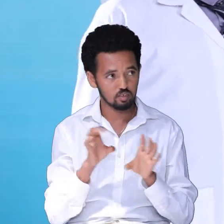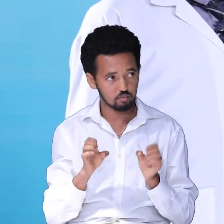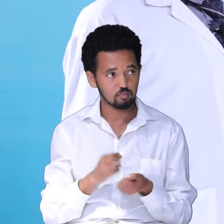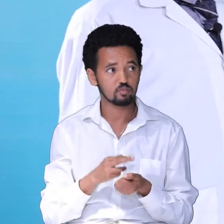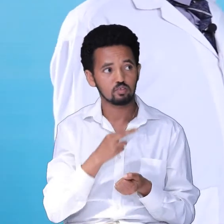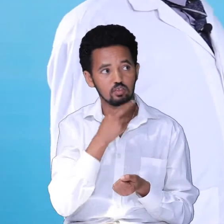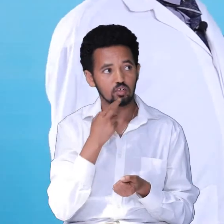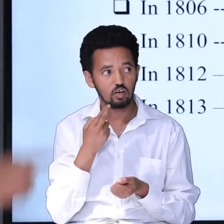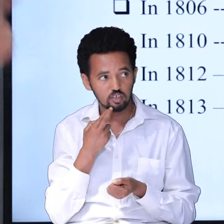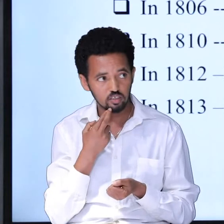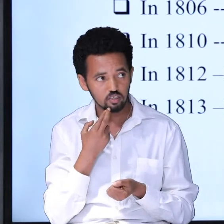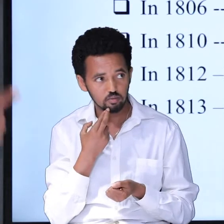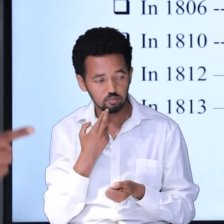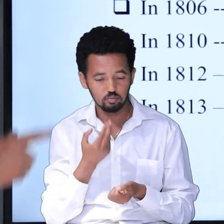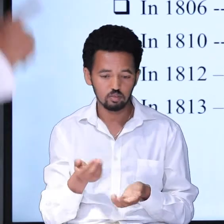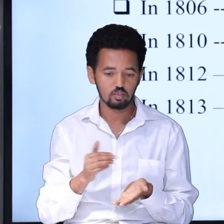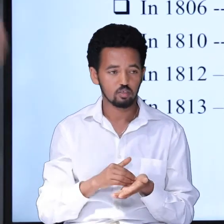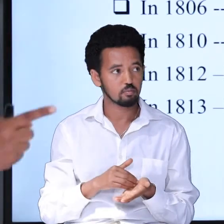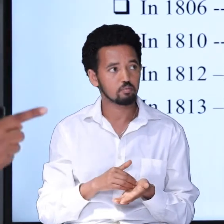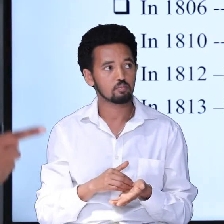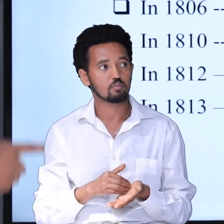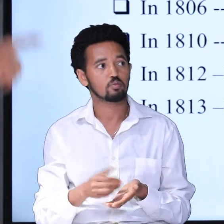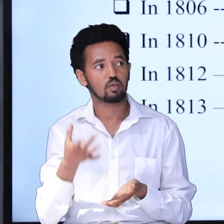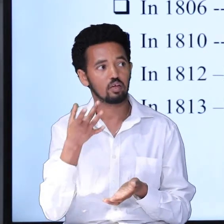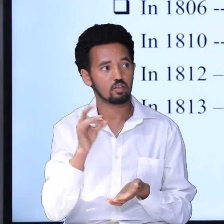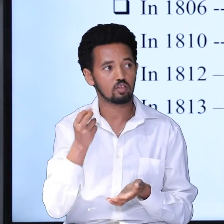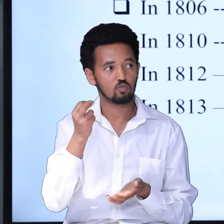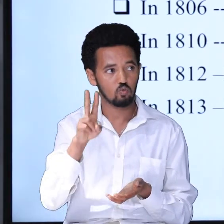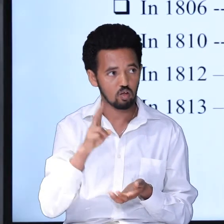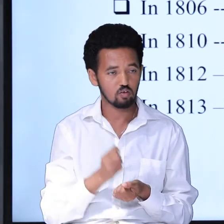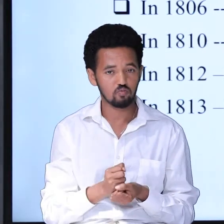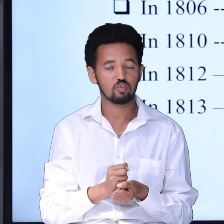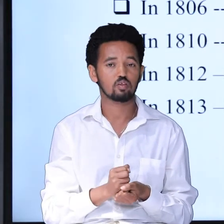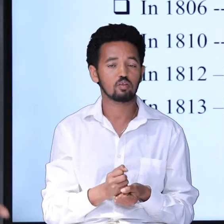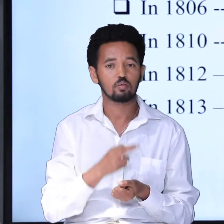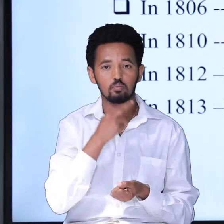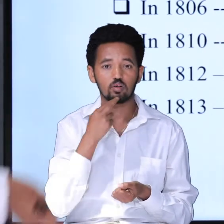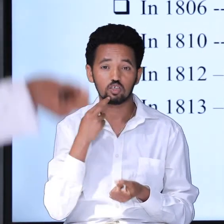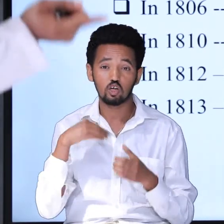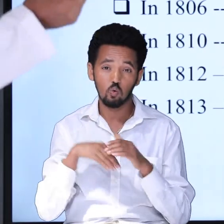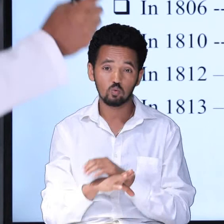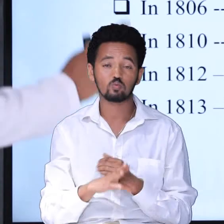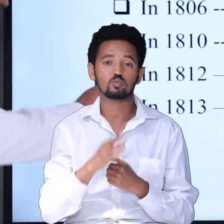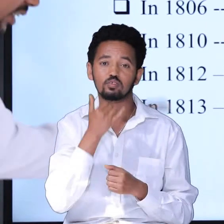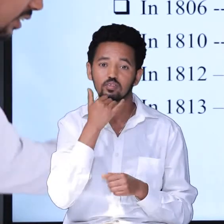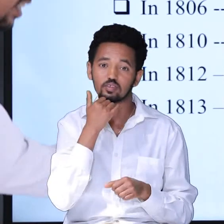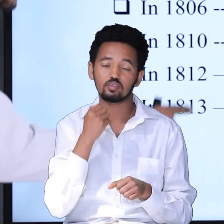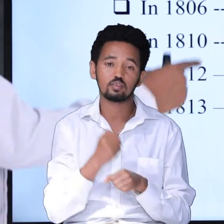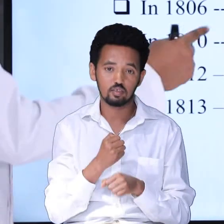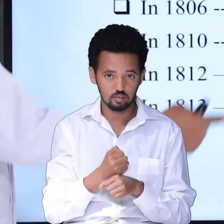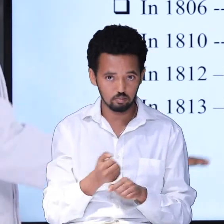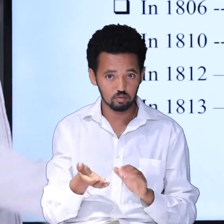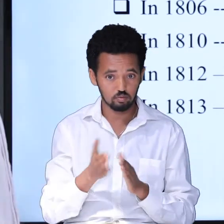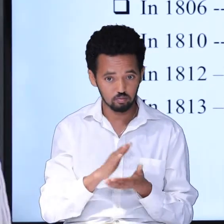Russia. By the way, in 1812, he invaded Russia. He made a big mistake. In 1813,